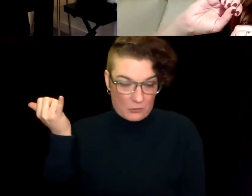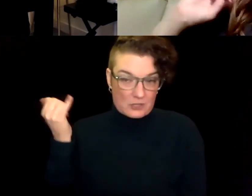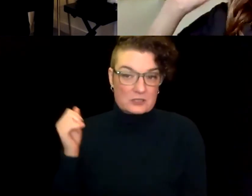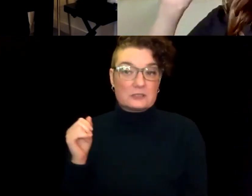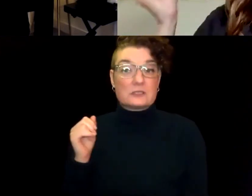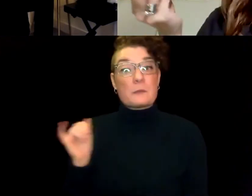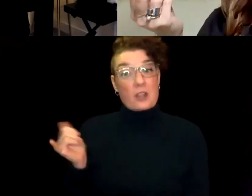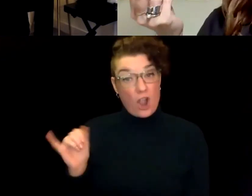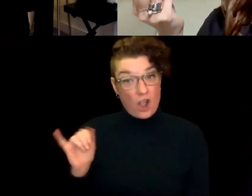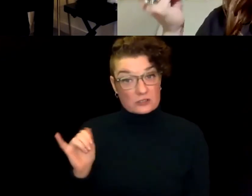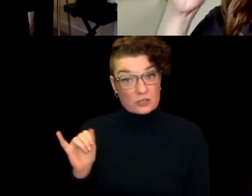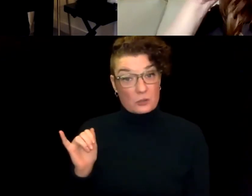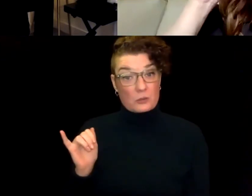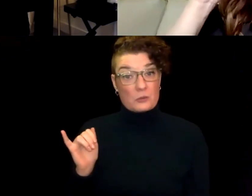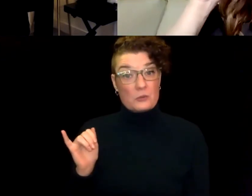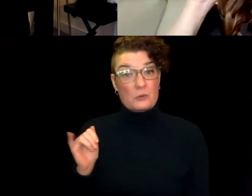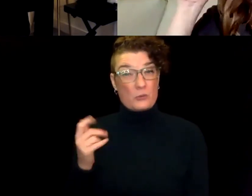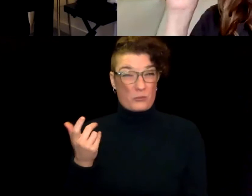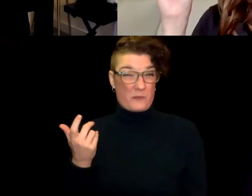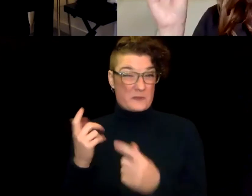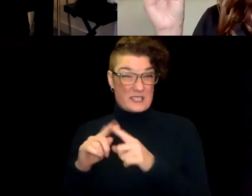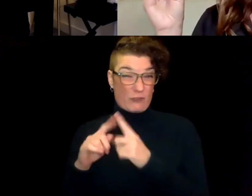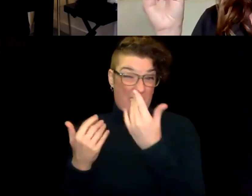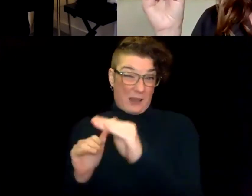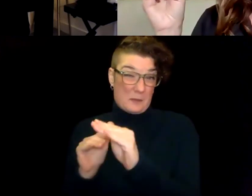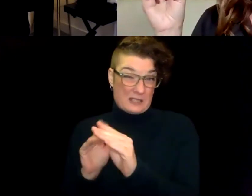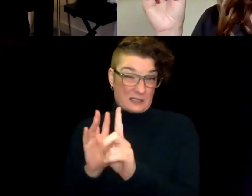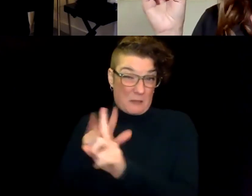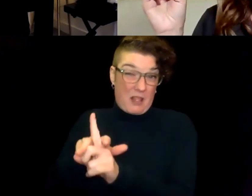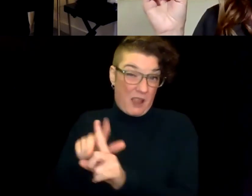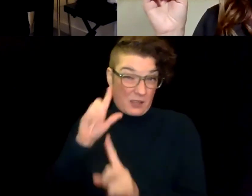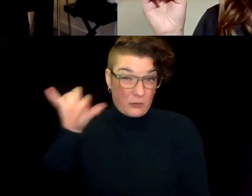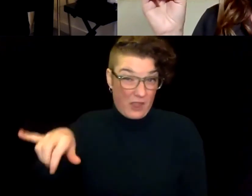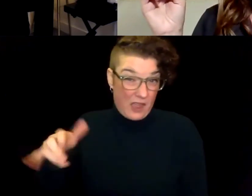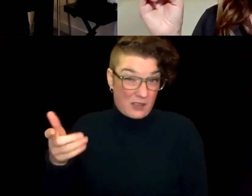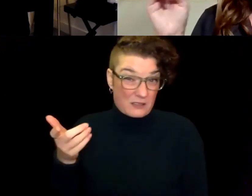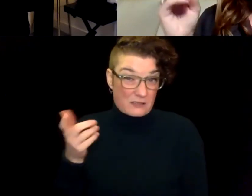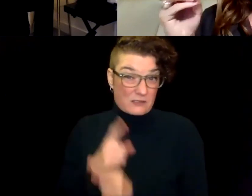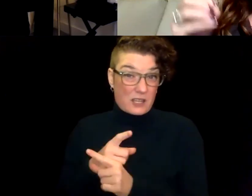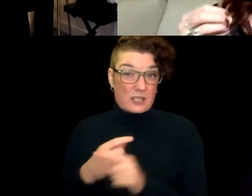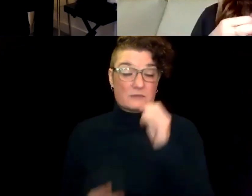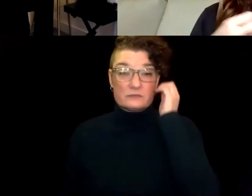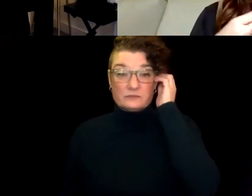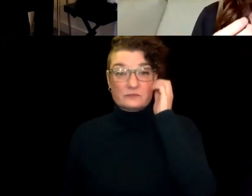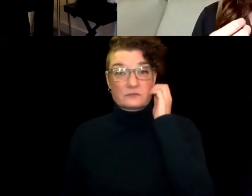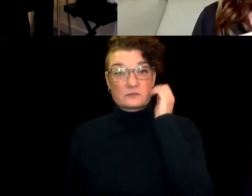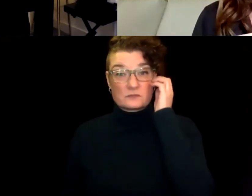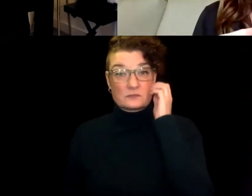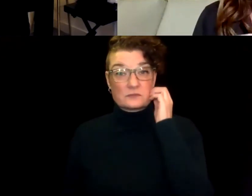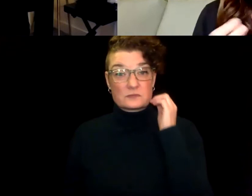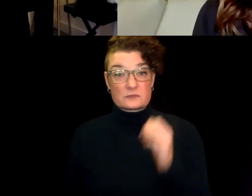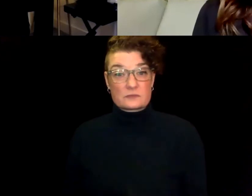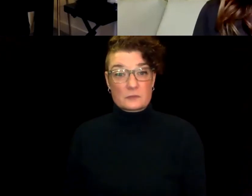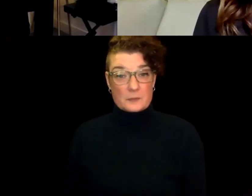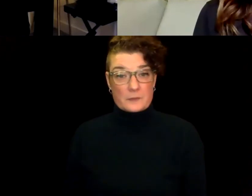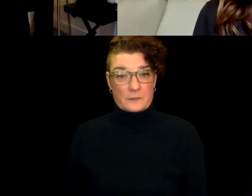And also what the constraints on that might be. You know, I do want to express